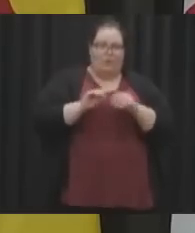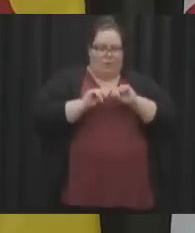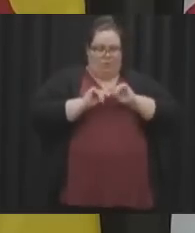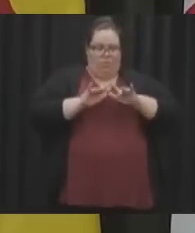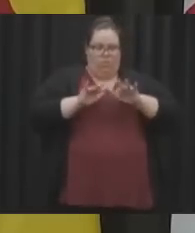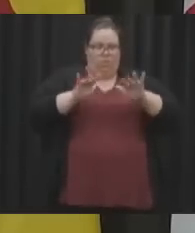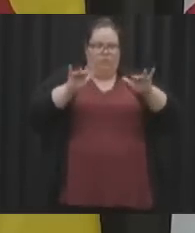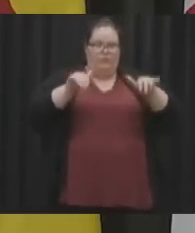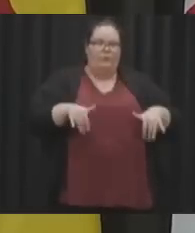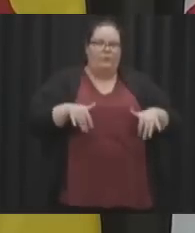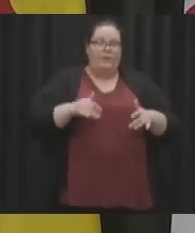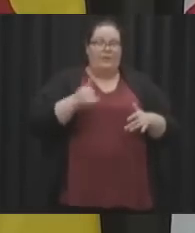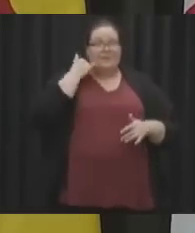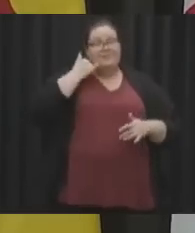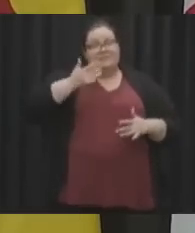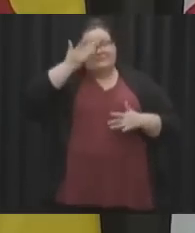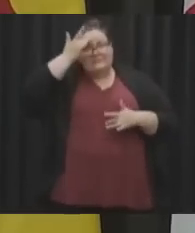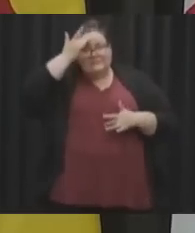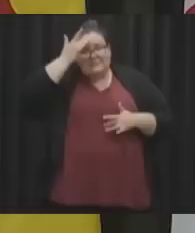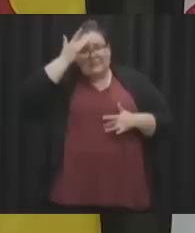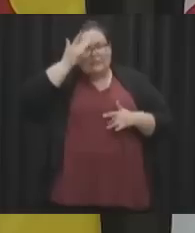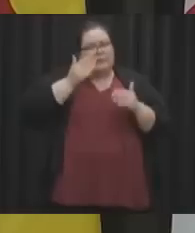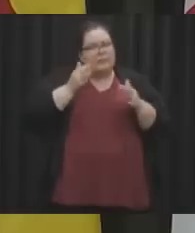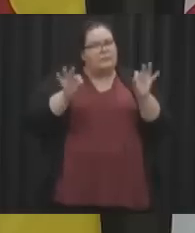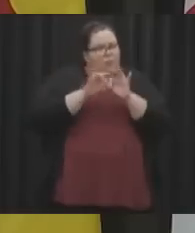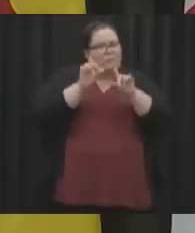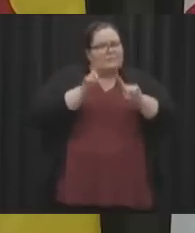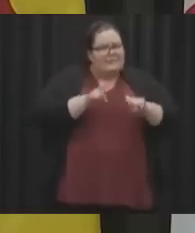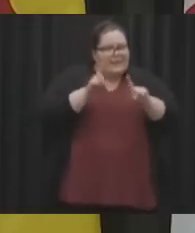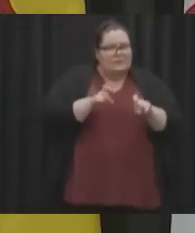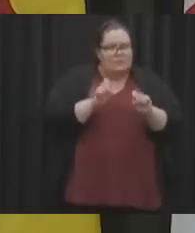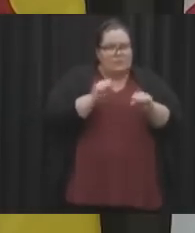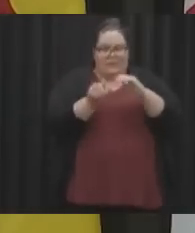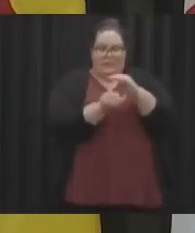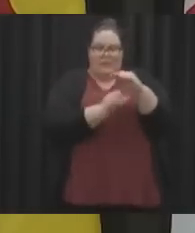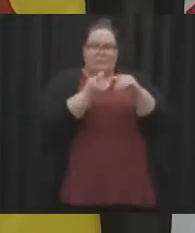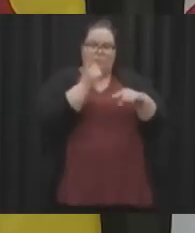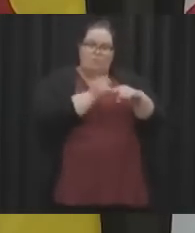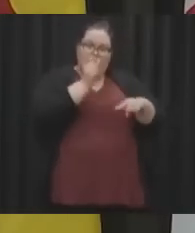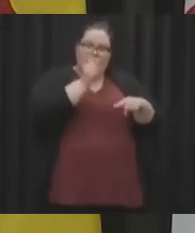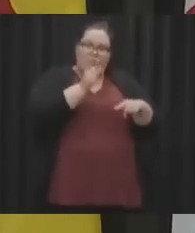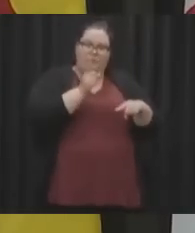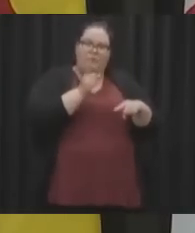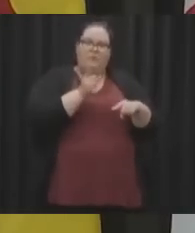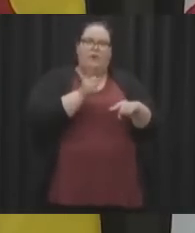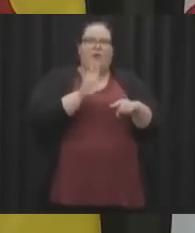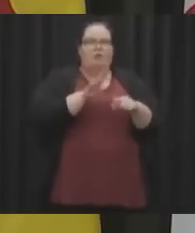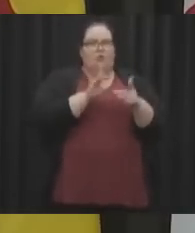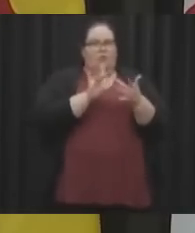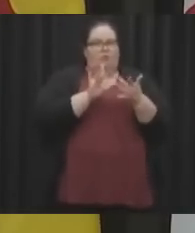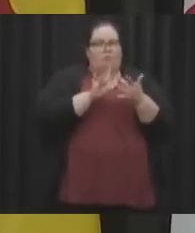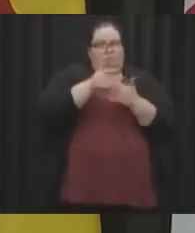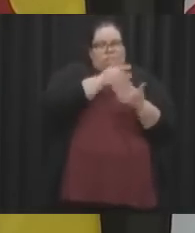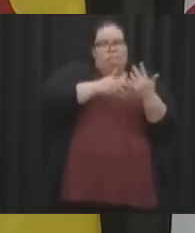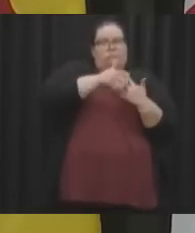And we want these measures in place to protect you and your family and friends from further spread.